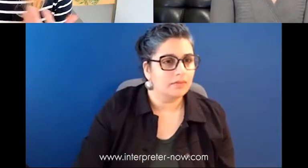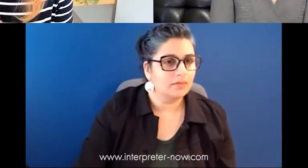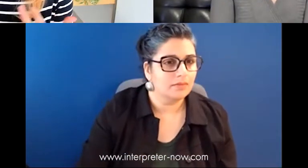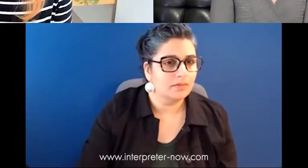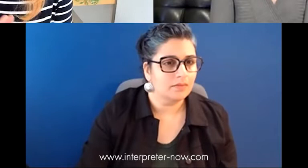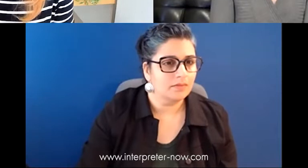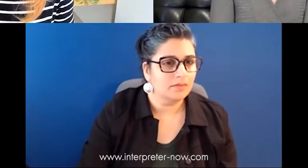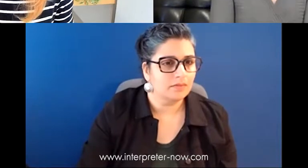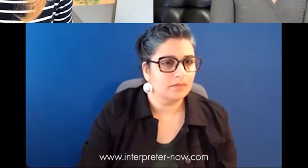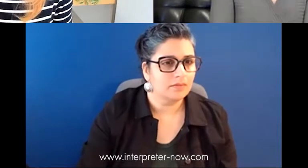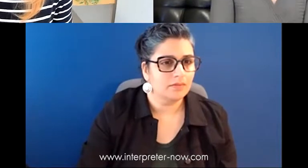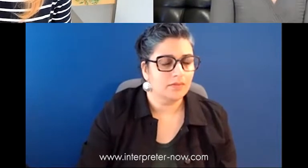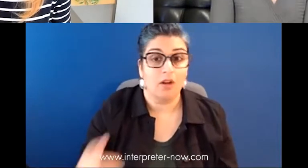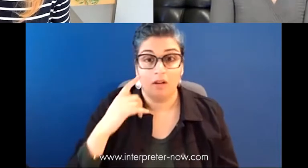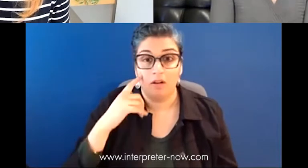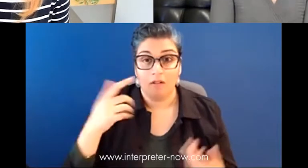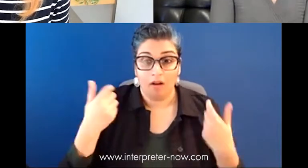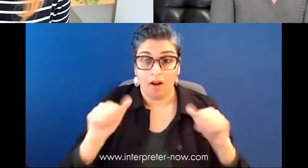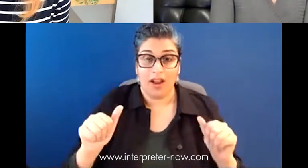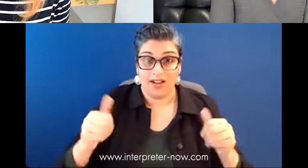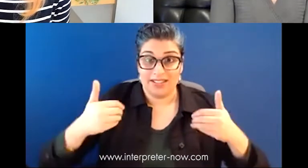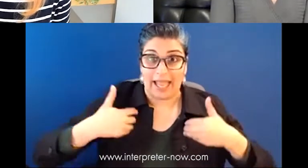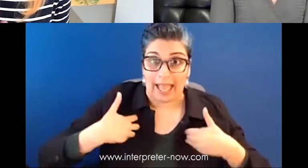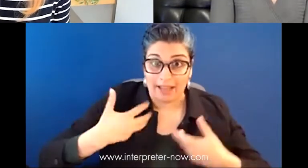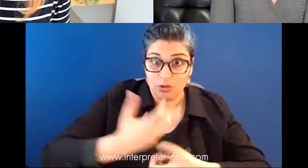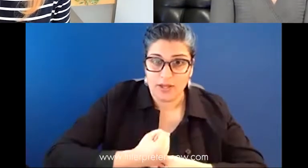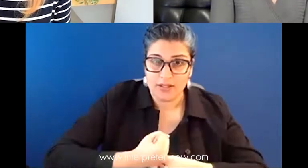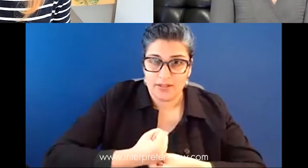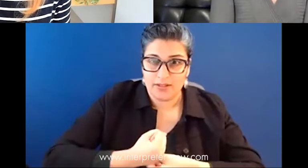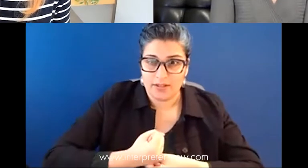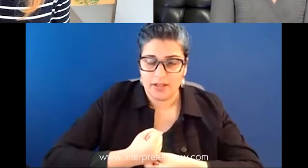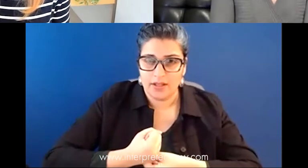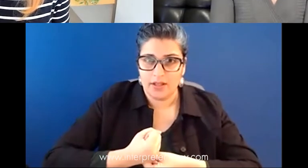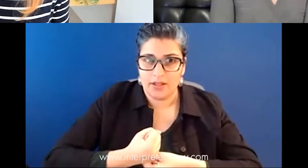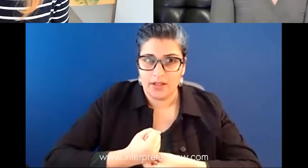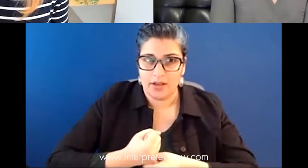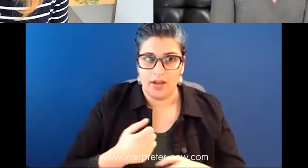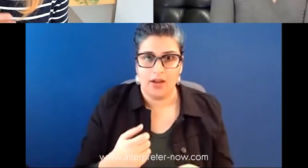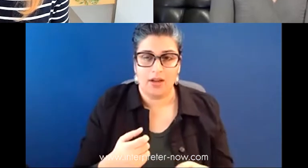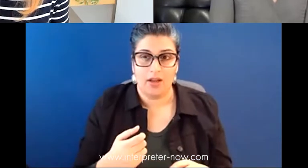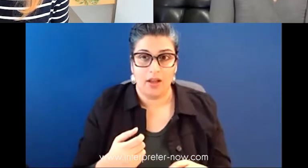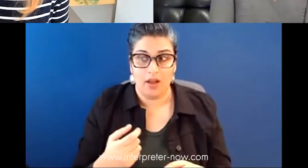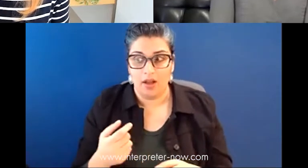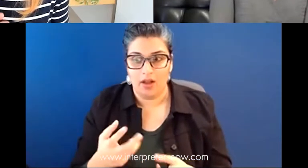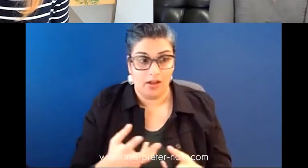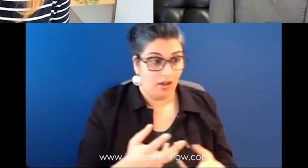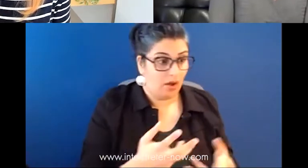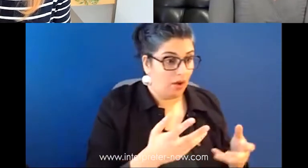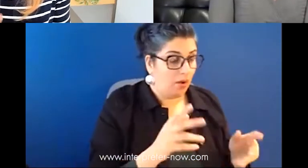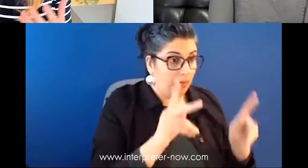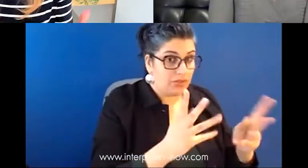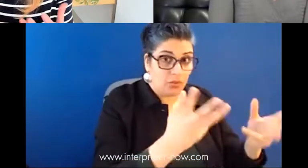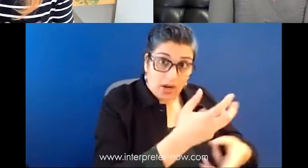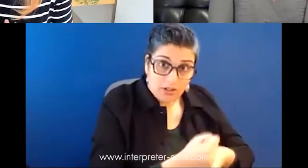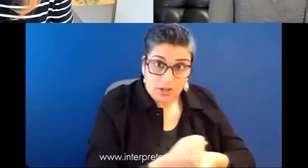the effort to have trust, does it matter which party makes the effort? The person who is a distrustful person or a person looking to have the trust, is it the same